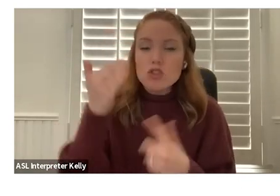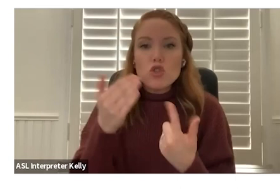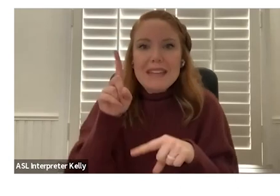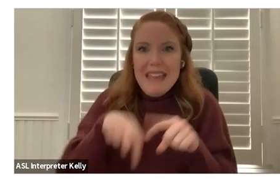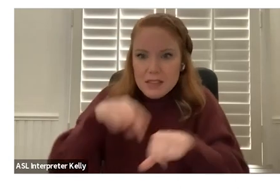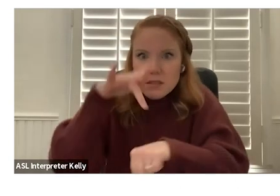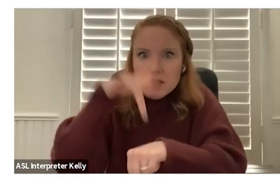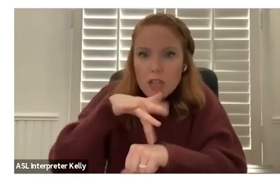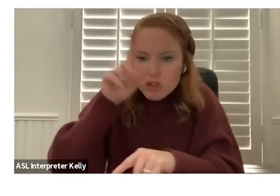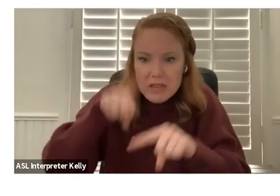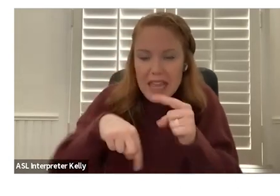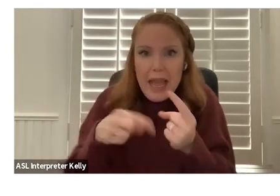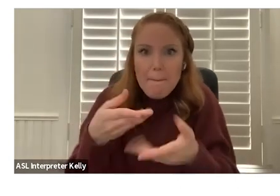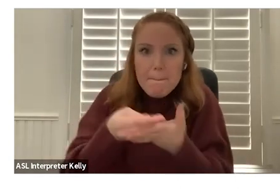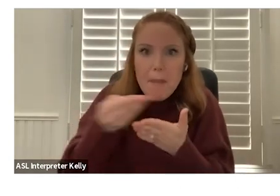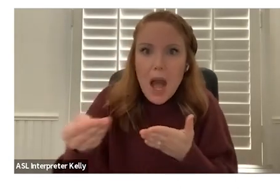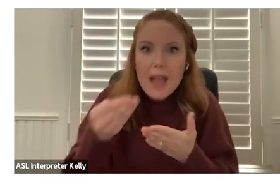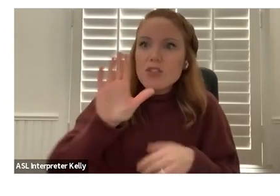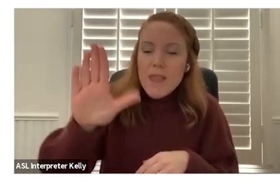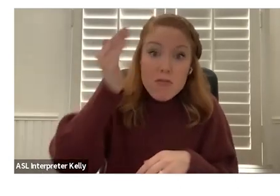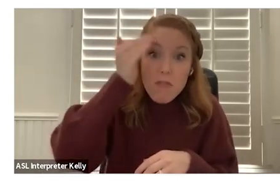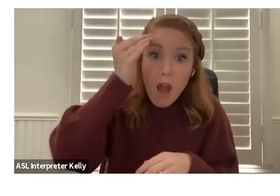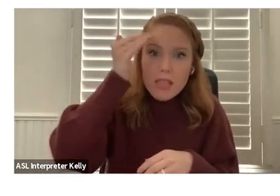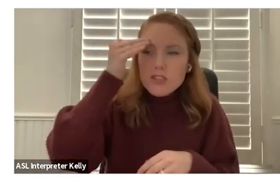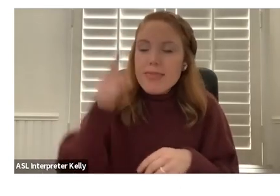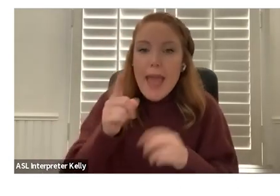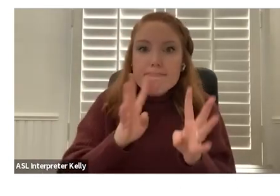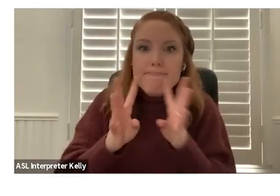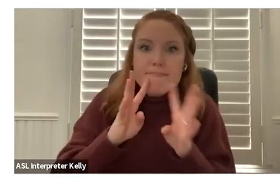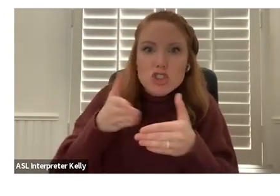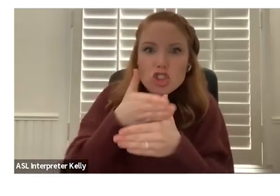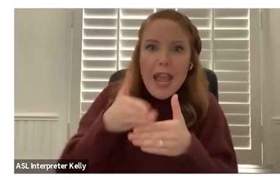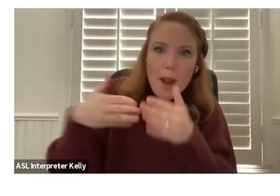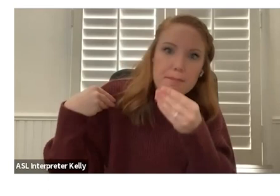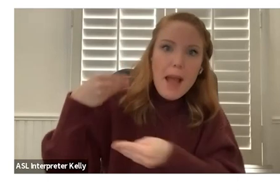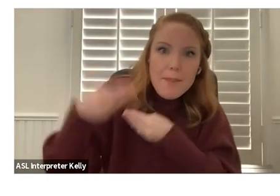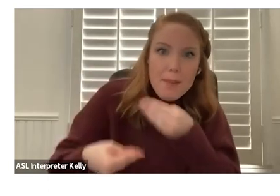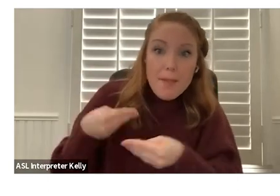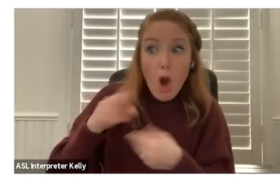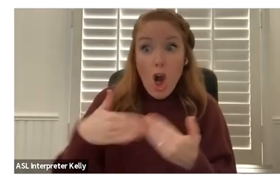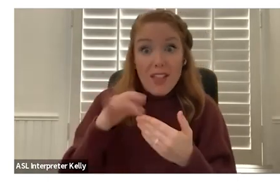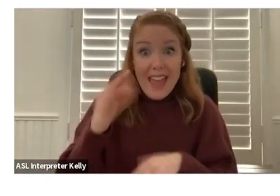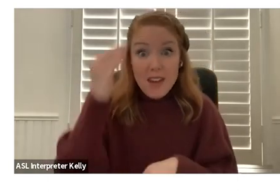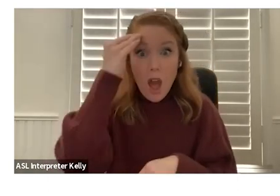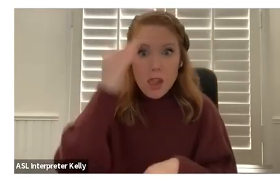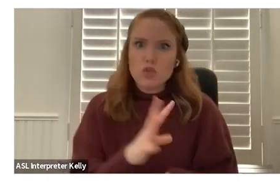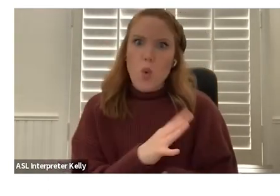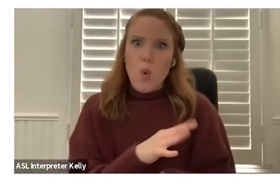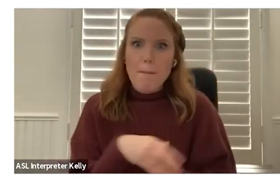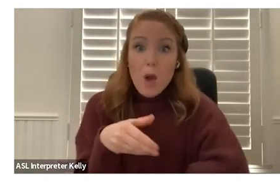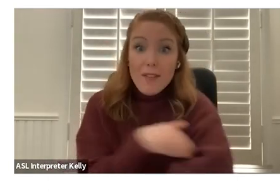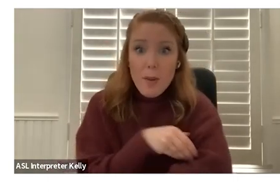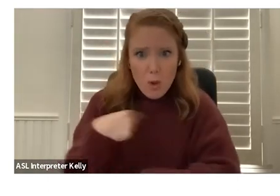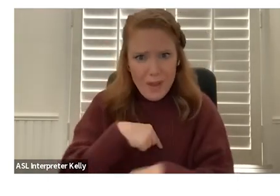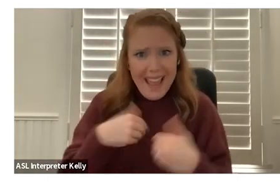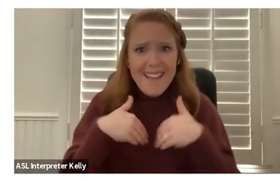and institutions accountable, and that remember that if an Orientalist and colonial system is by design, it was created by